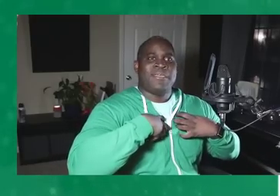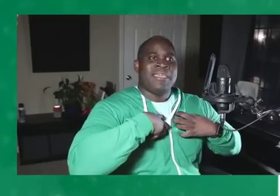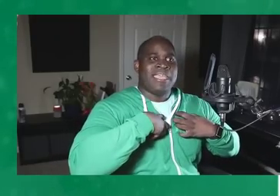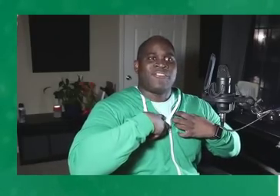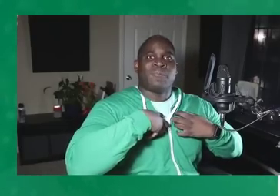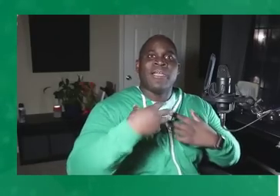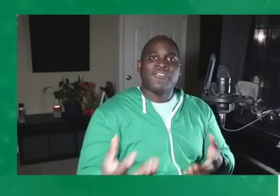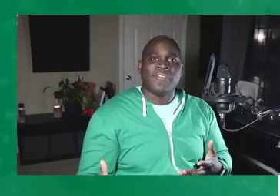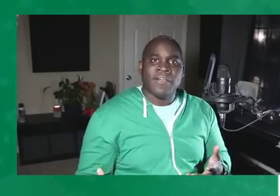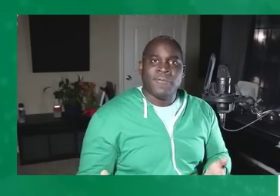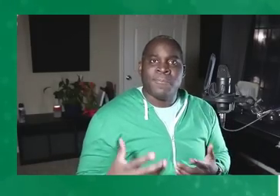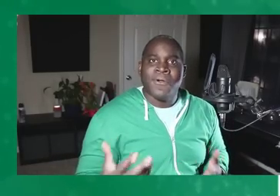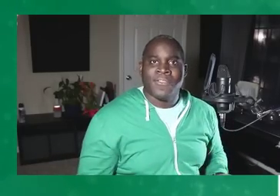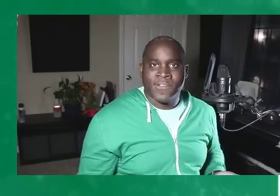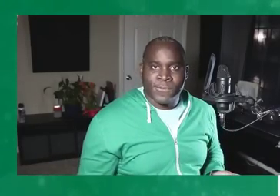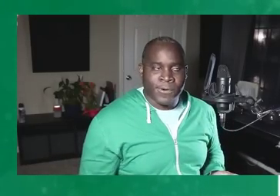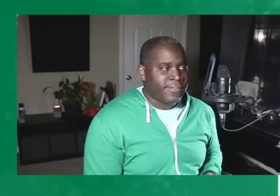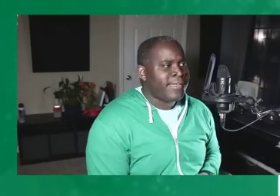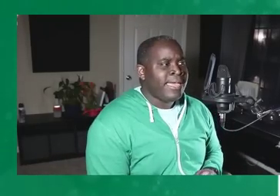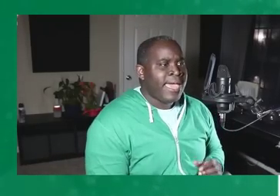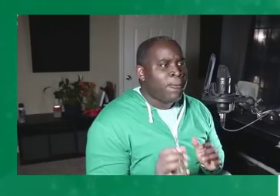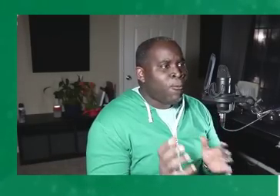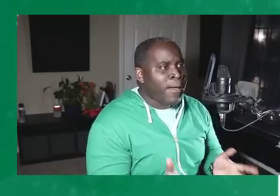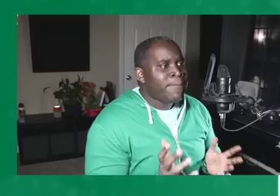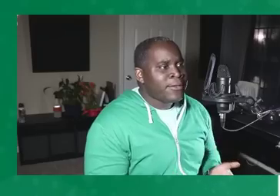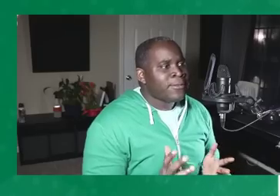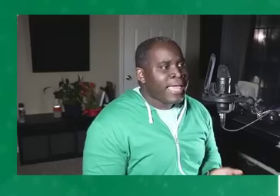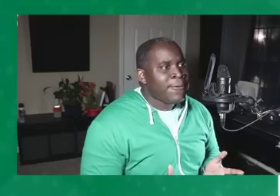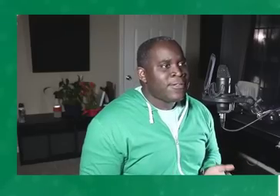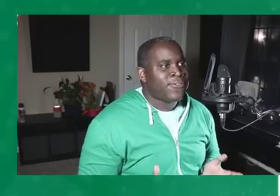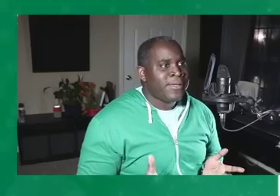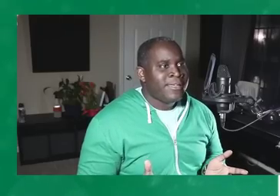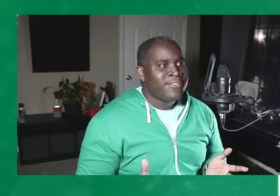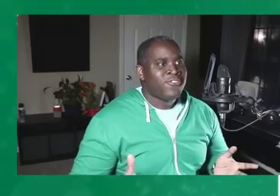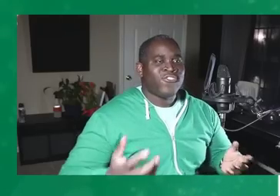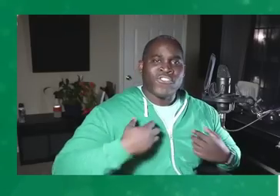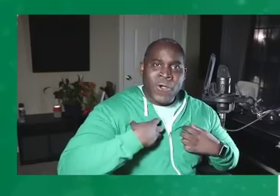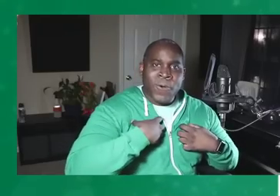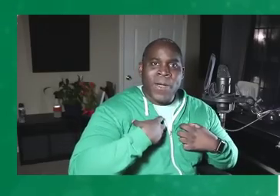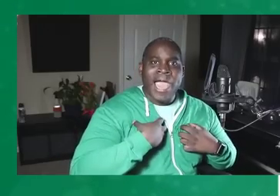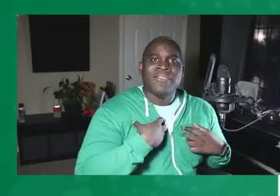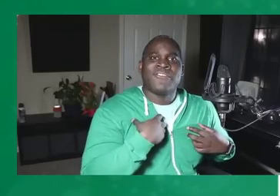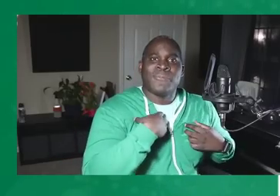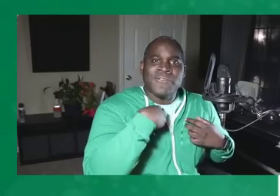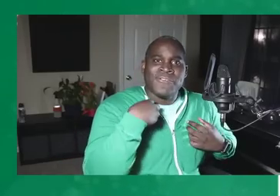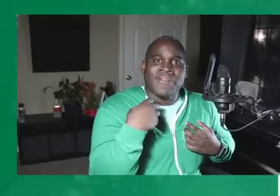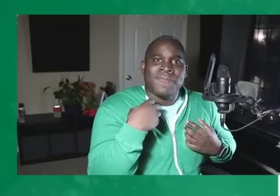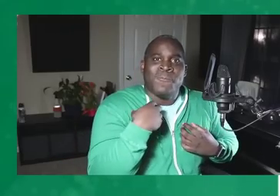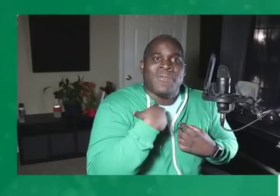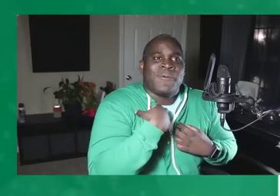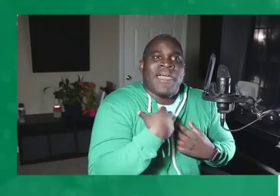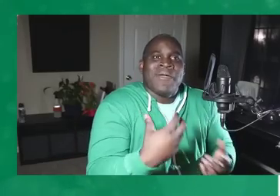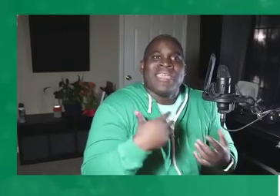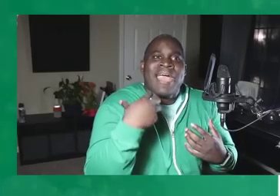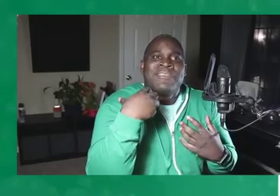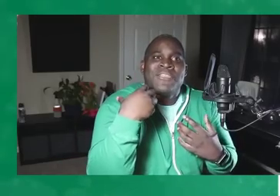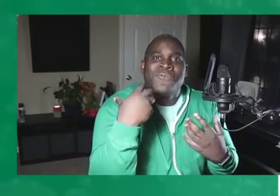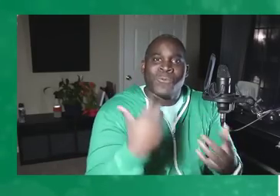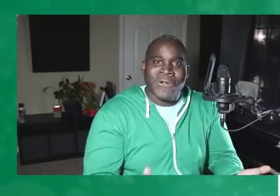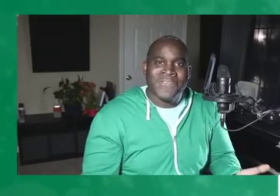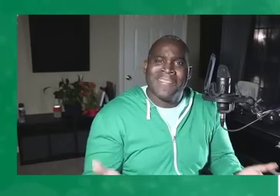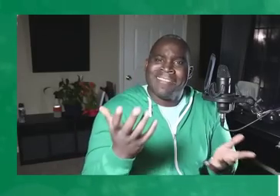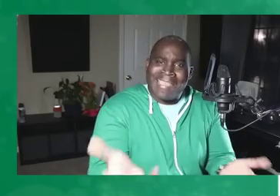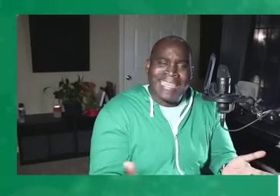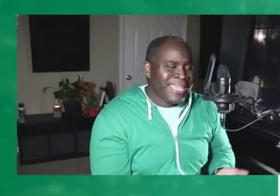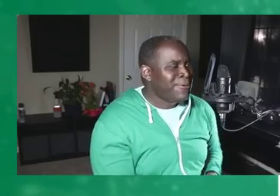to express yourself with more than just words. And what better language to show how to express yourself without having to